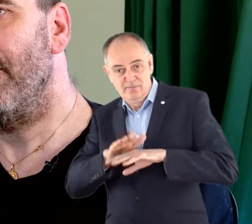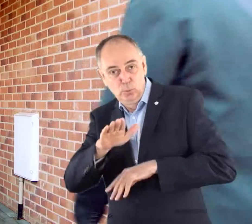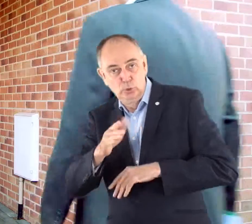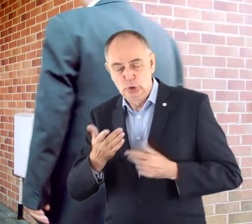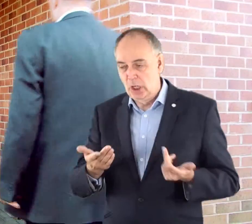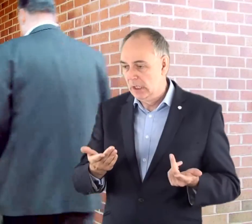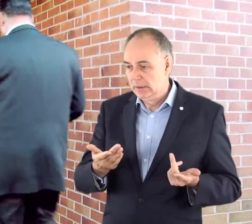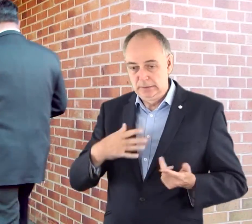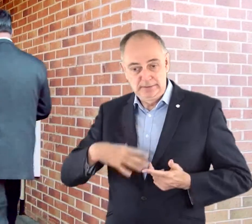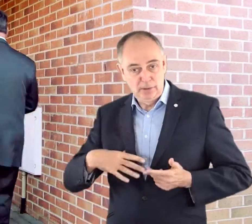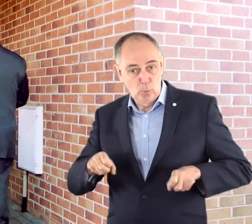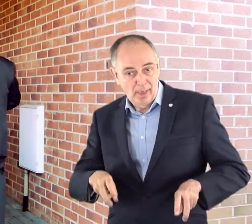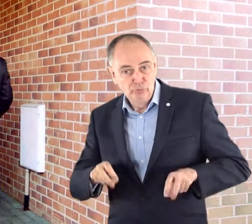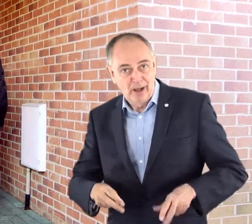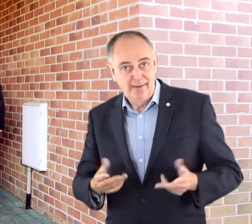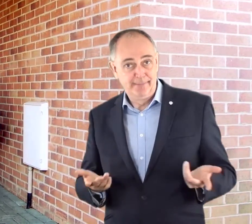wheelchair.